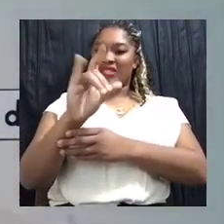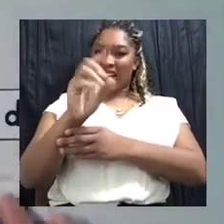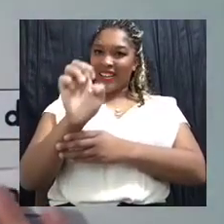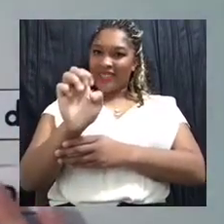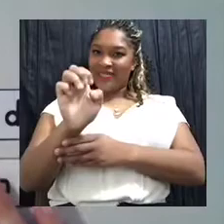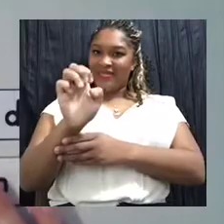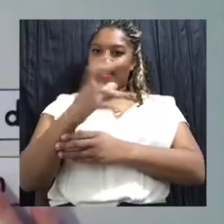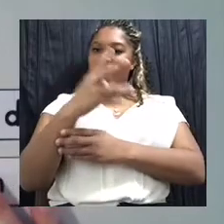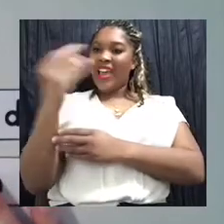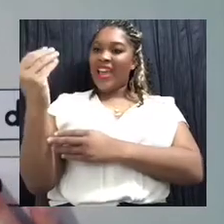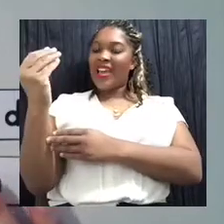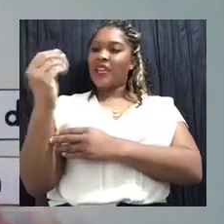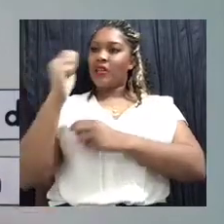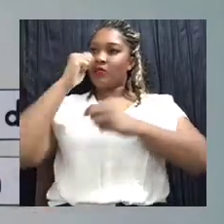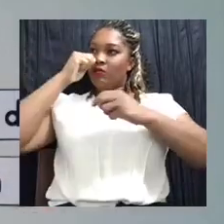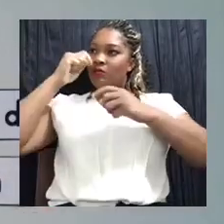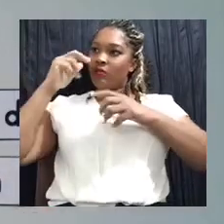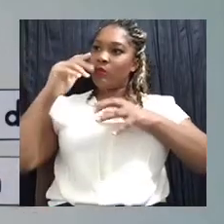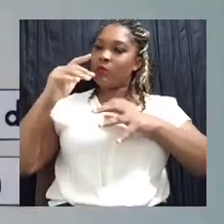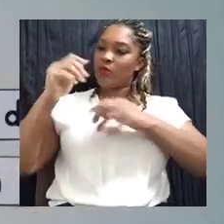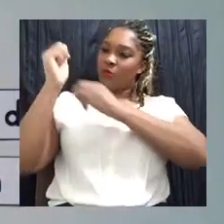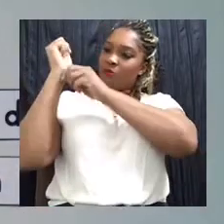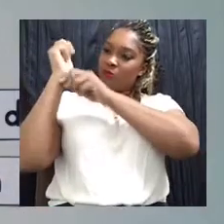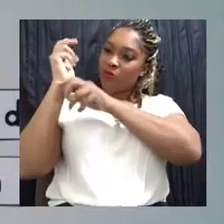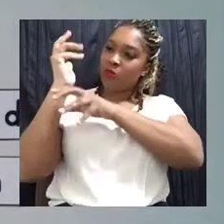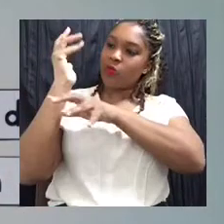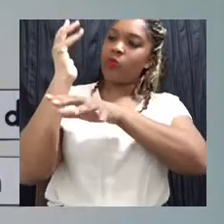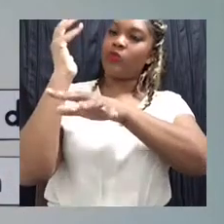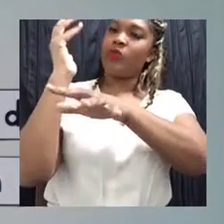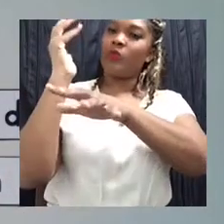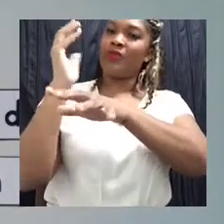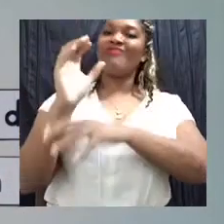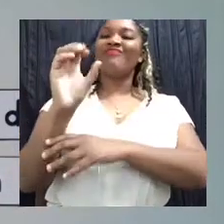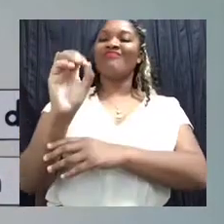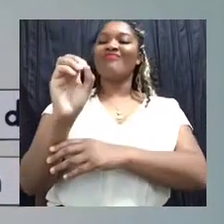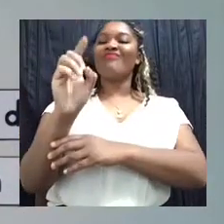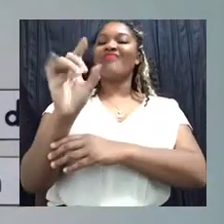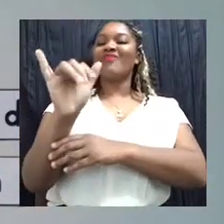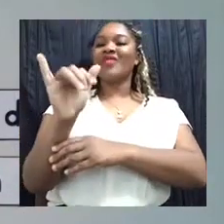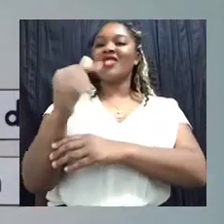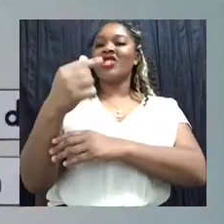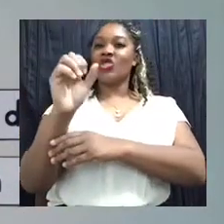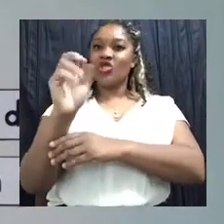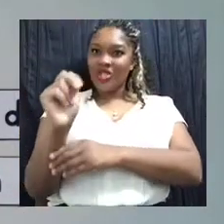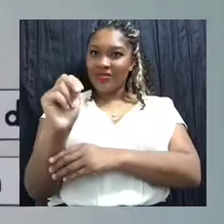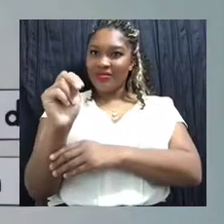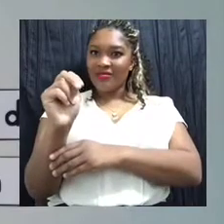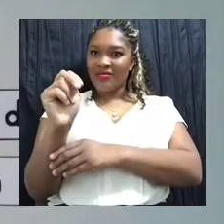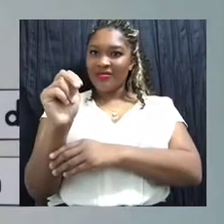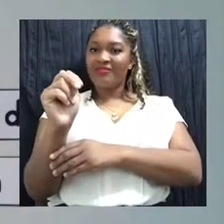and it breathes out the oxygen.